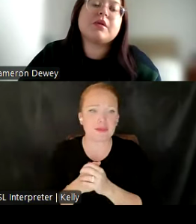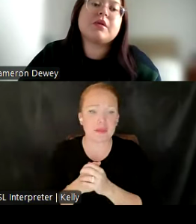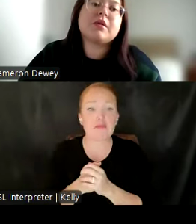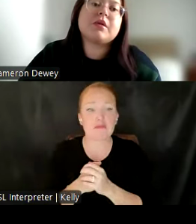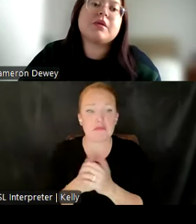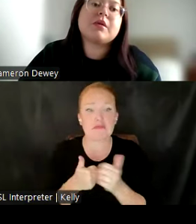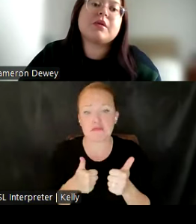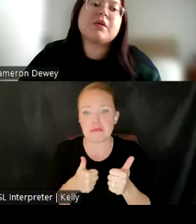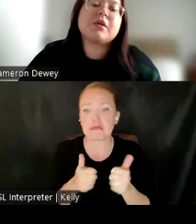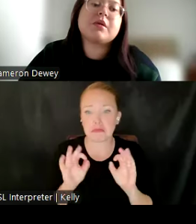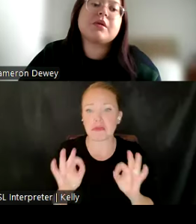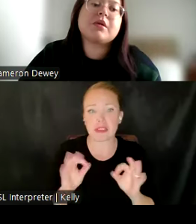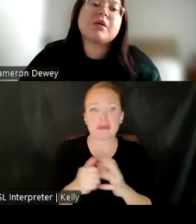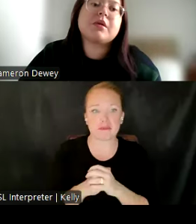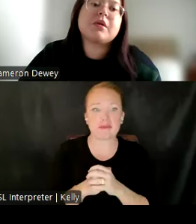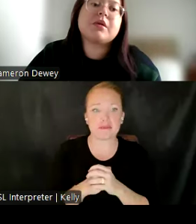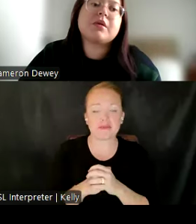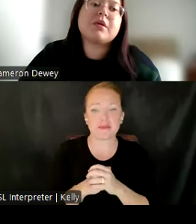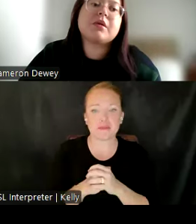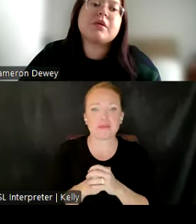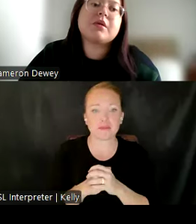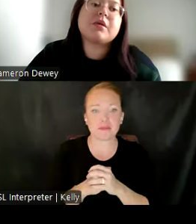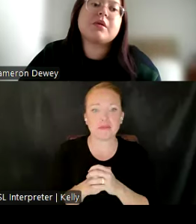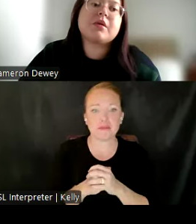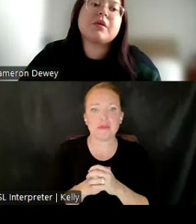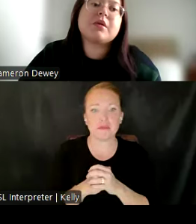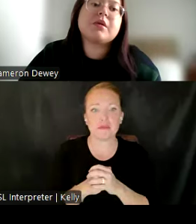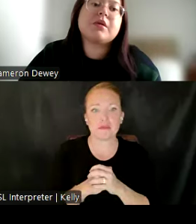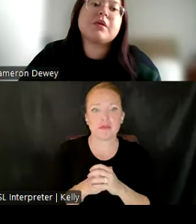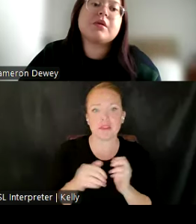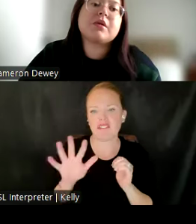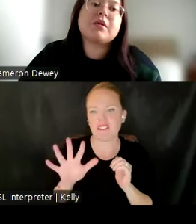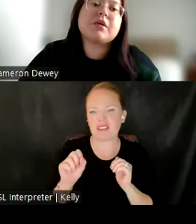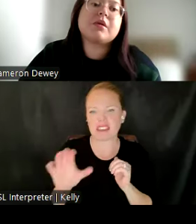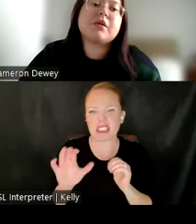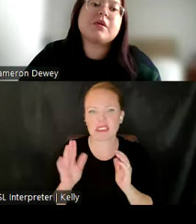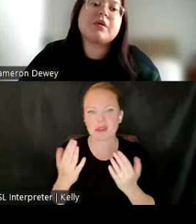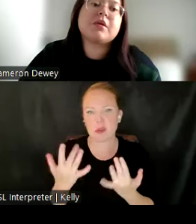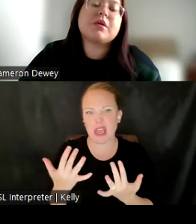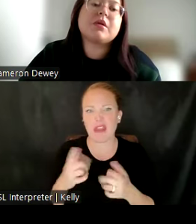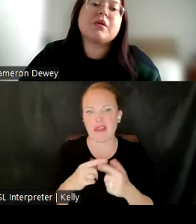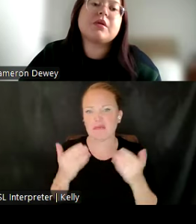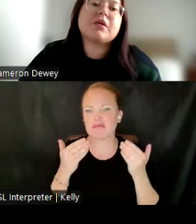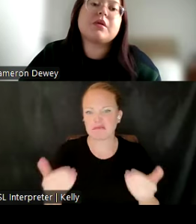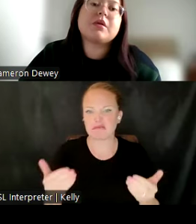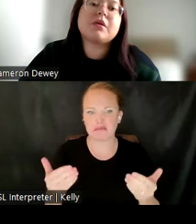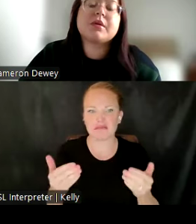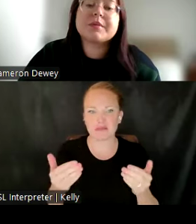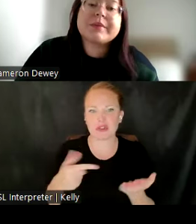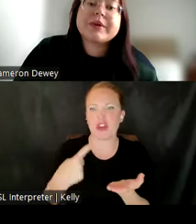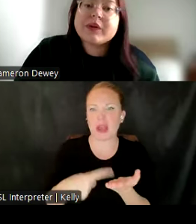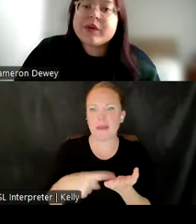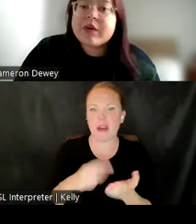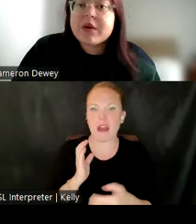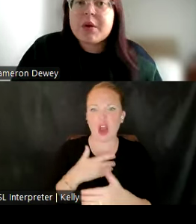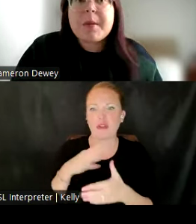Perfect. Um, so I'll give it like maybe 5 more seconds and then we can proceed with actually getting into the content